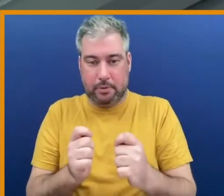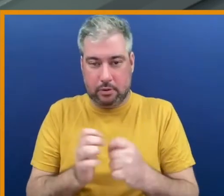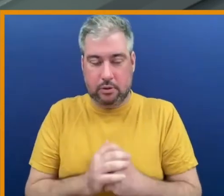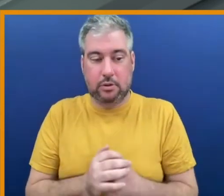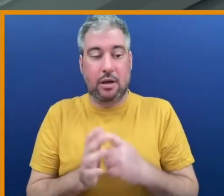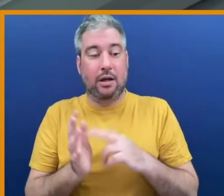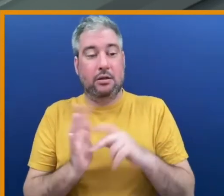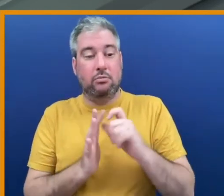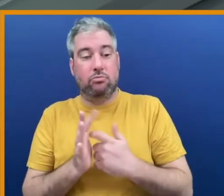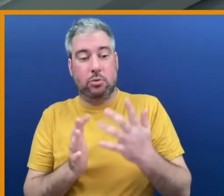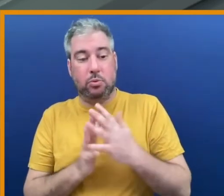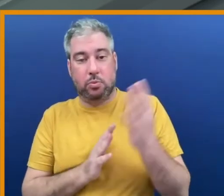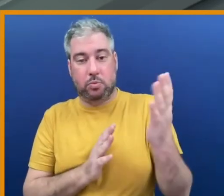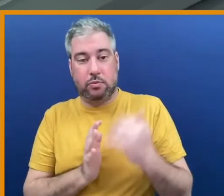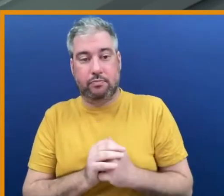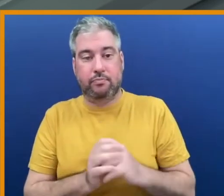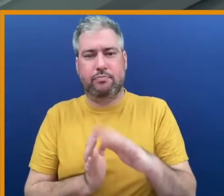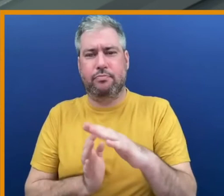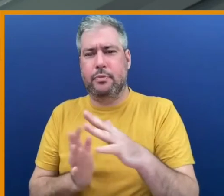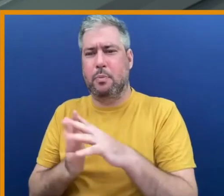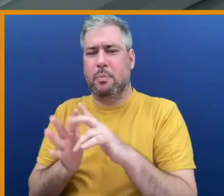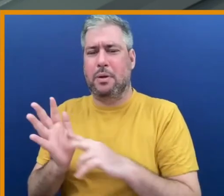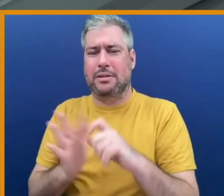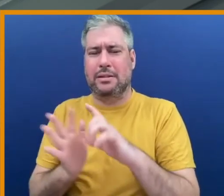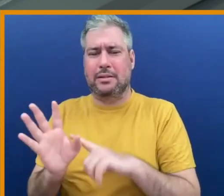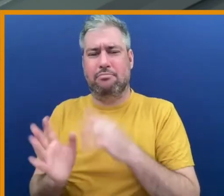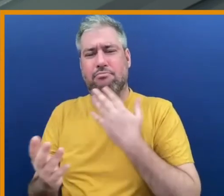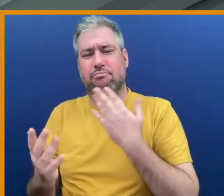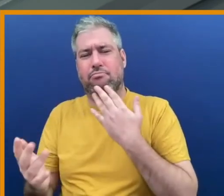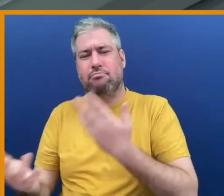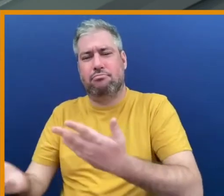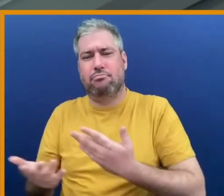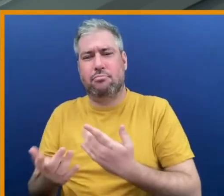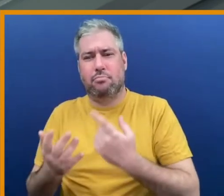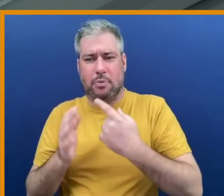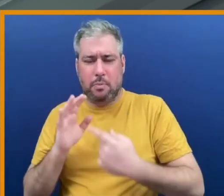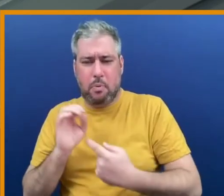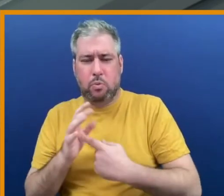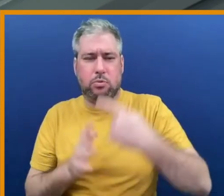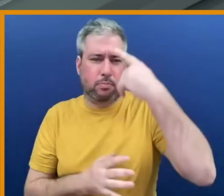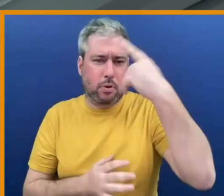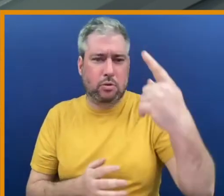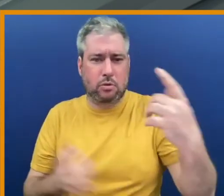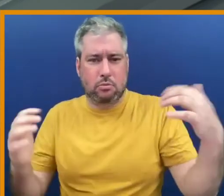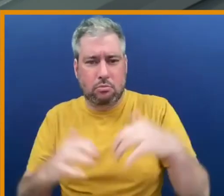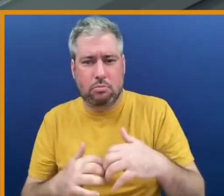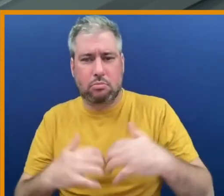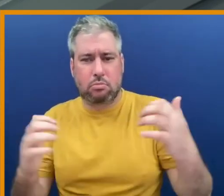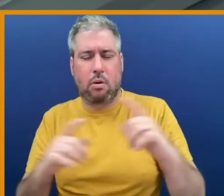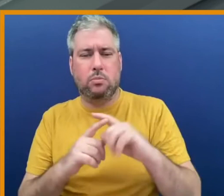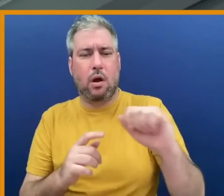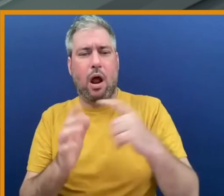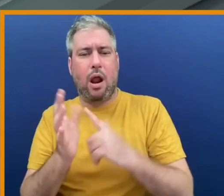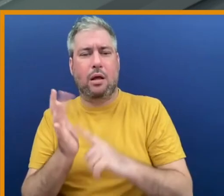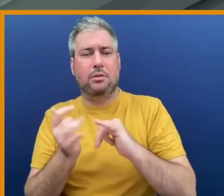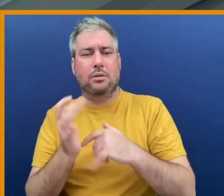to Conference and Alistair for his important amendment. Now, Alistair is obviously far too humble to mention this, but I just want to make note